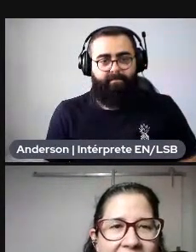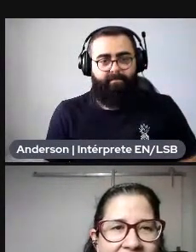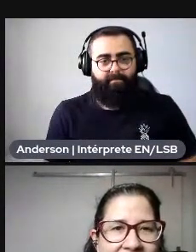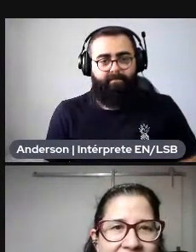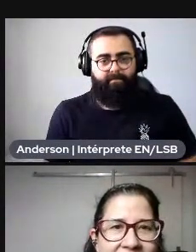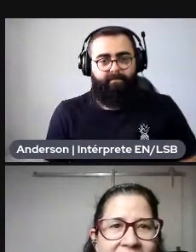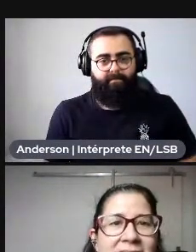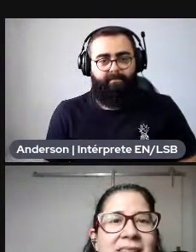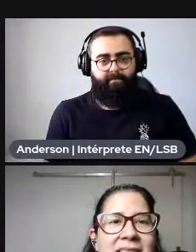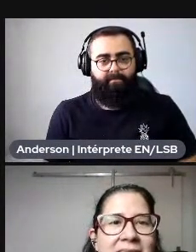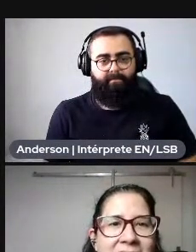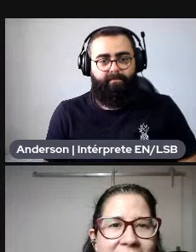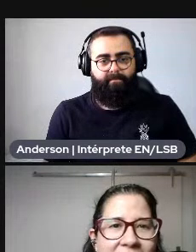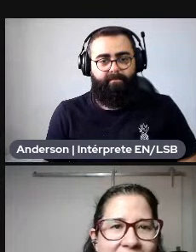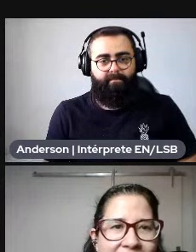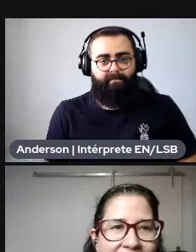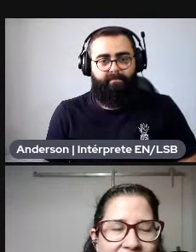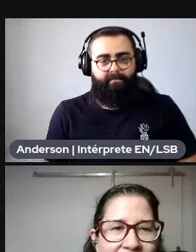Yes.